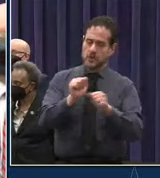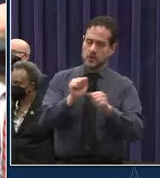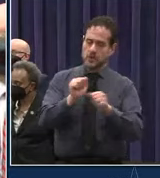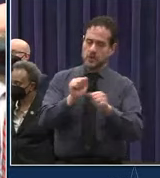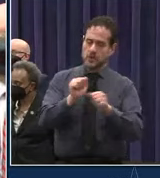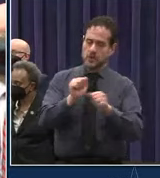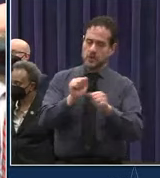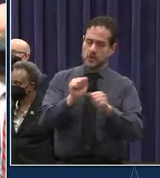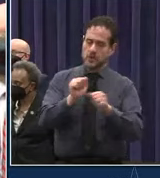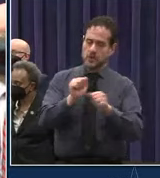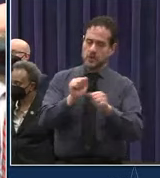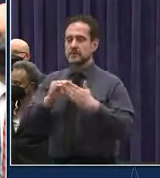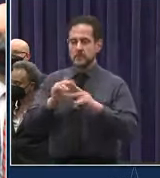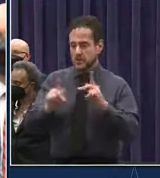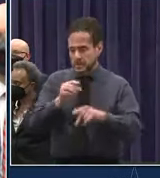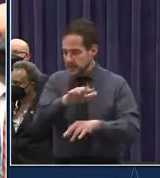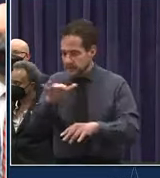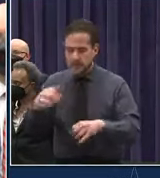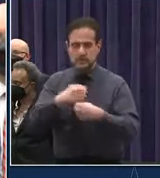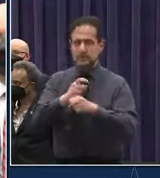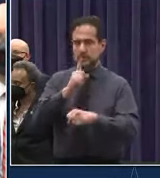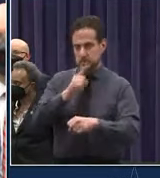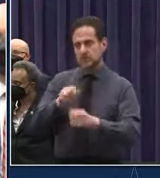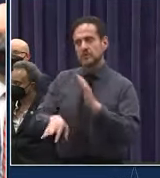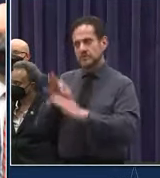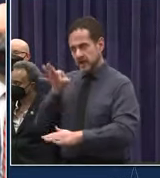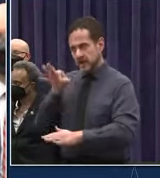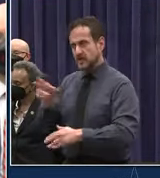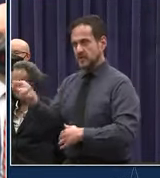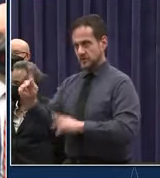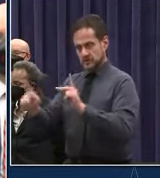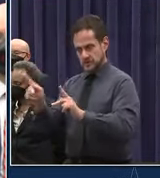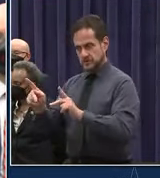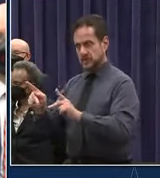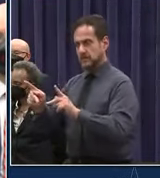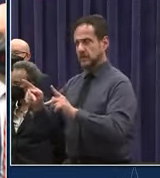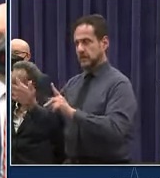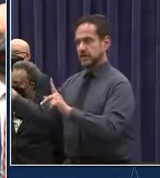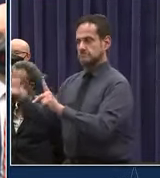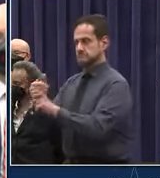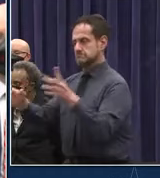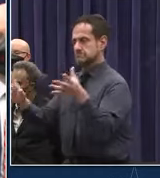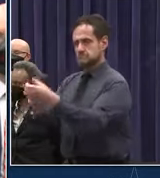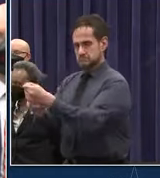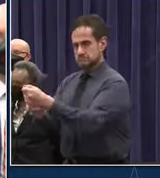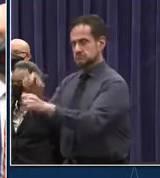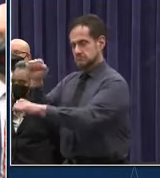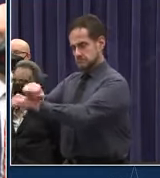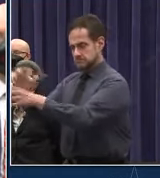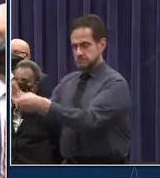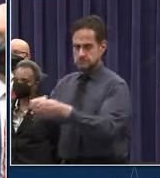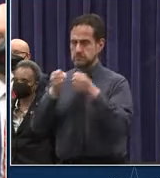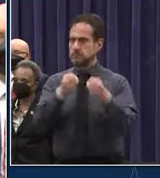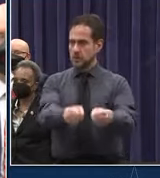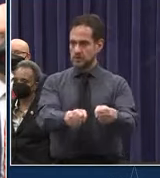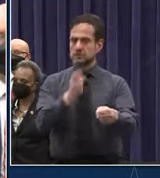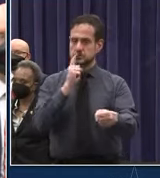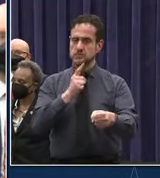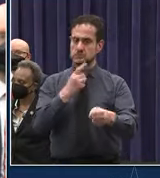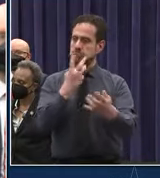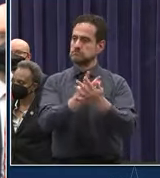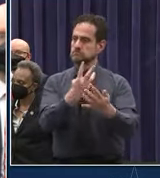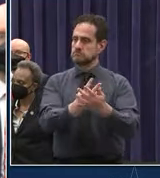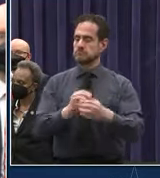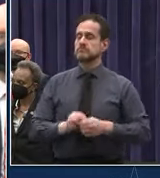community to ensure we brought these people to justice. And I also want to really emphasize this point,